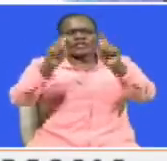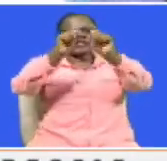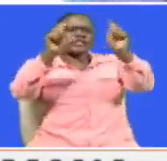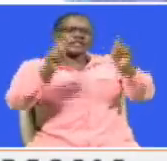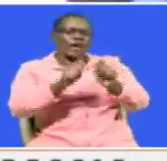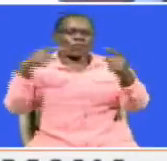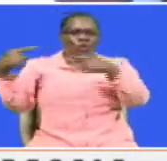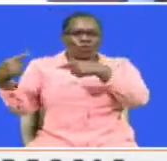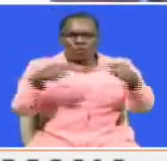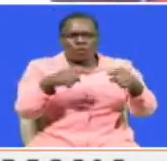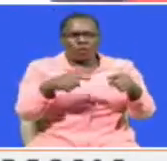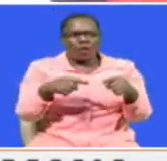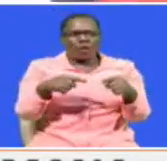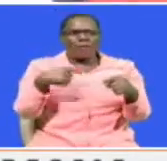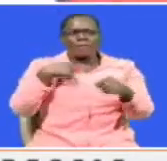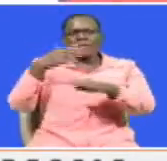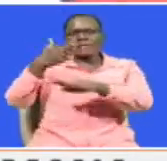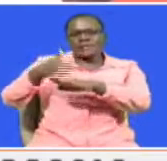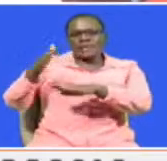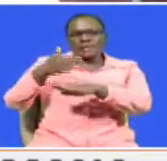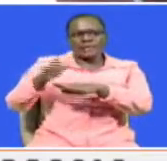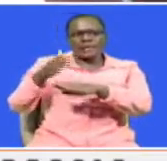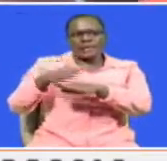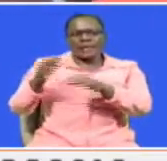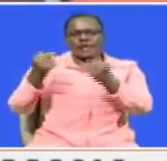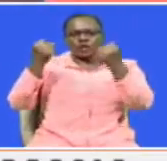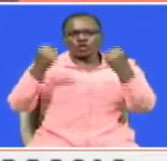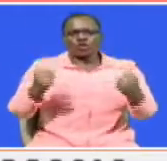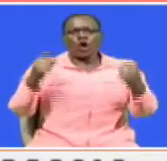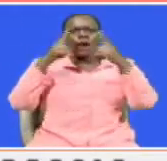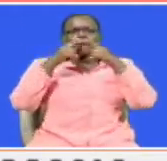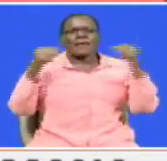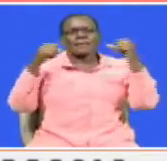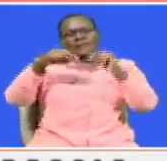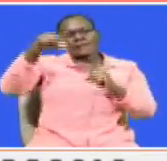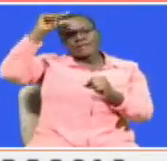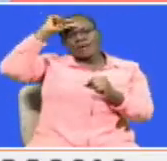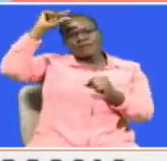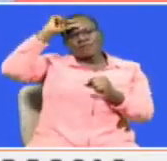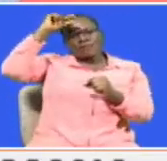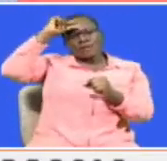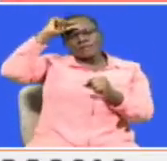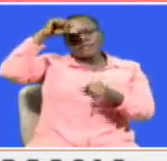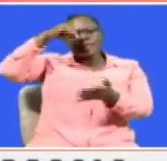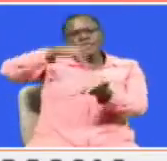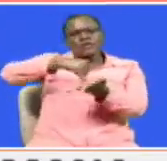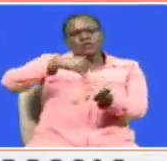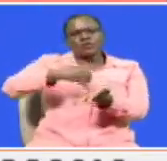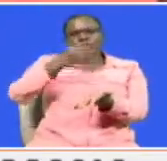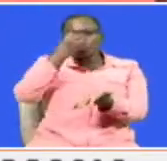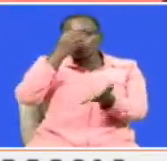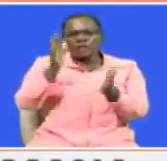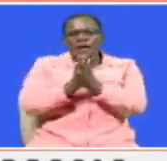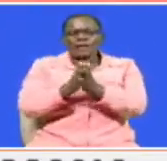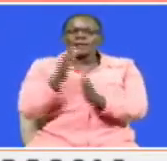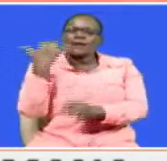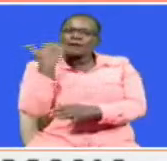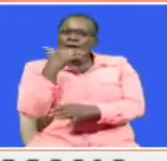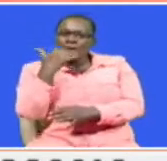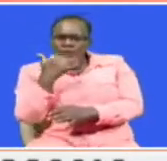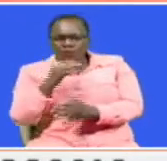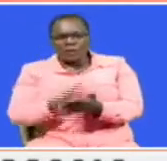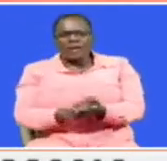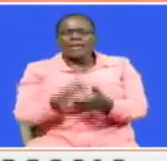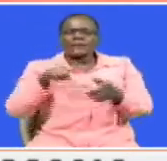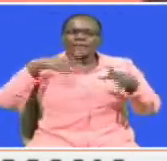war. I'm sending my strong message to the government, including Ruto and Gajeta, that we